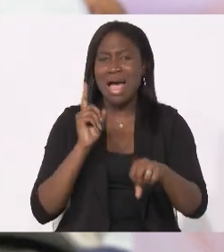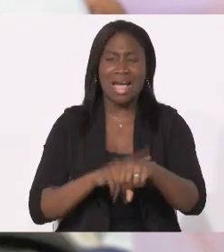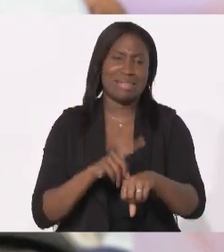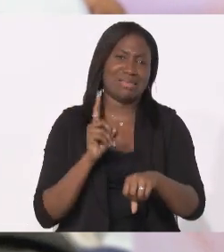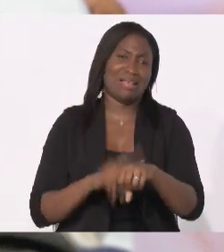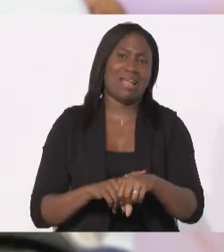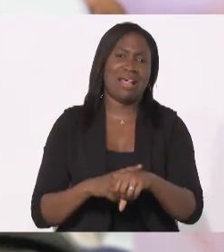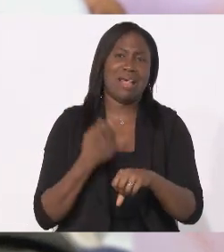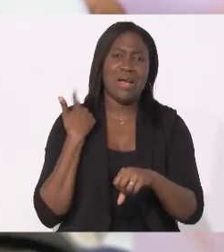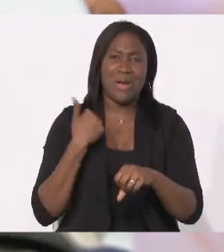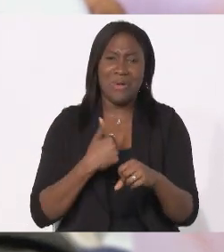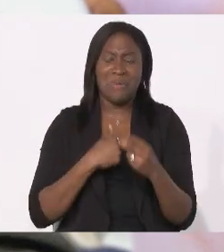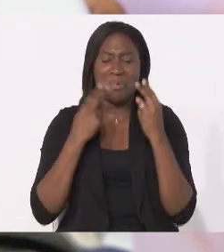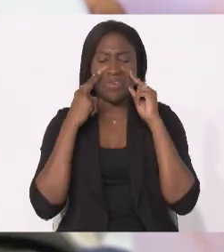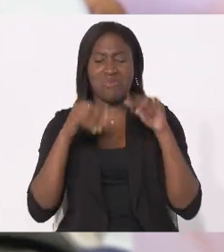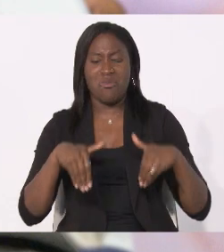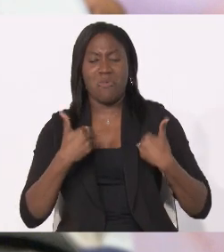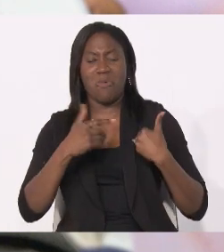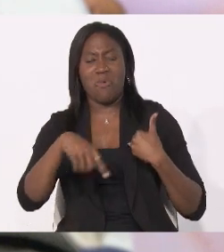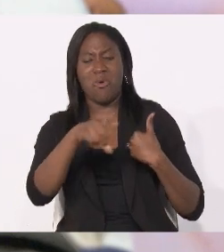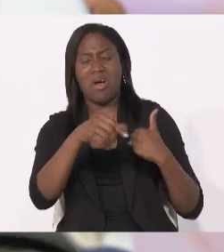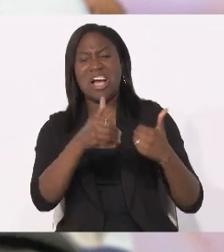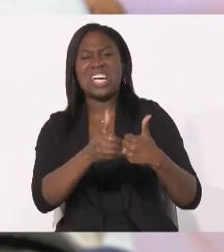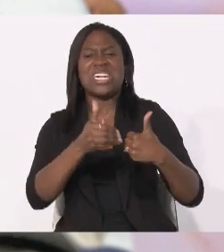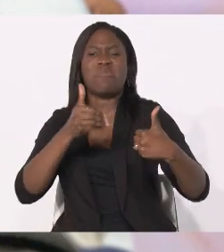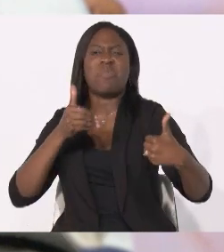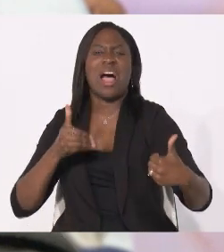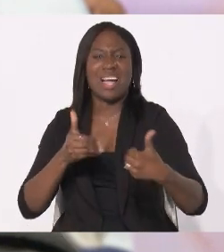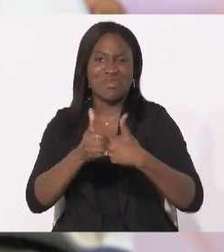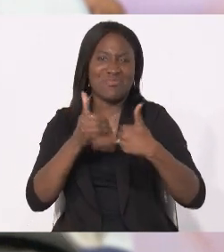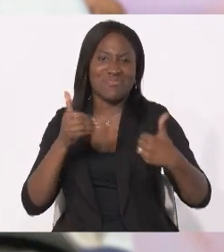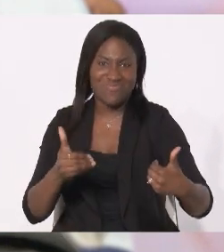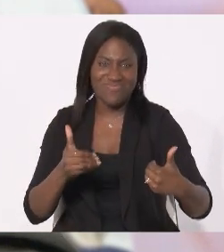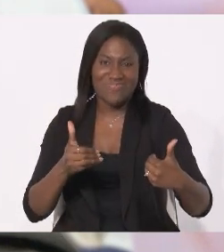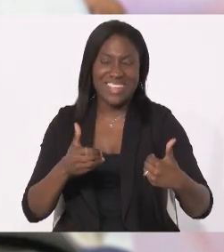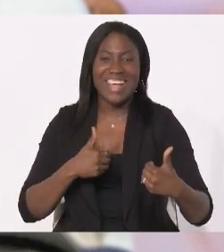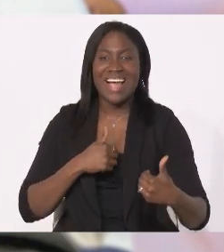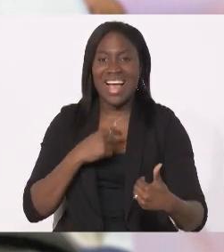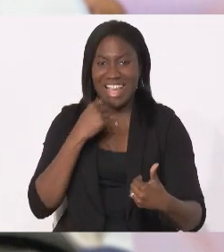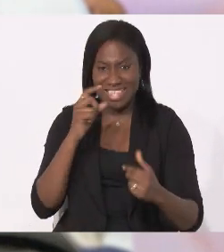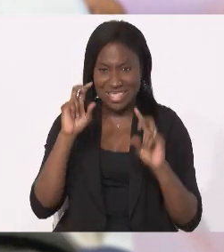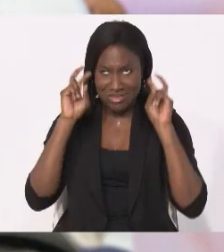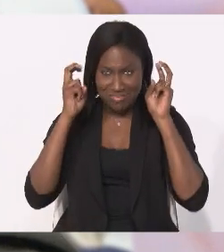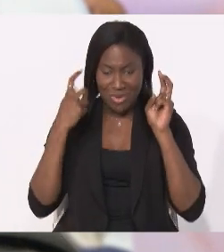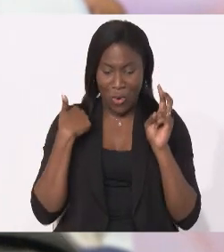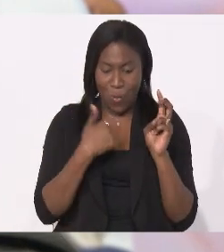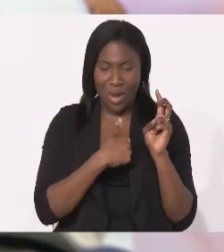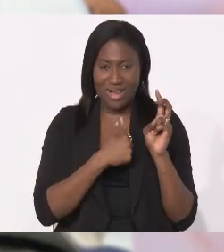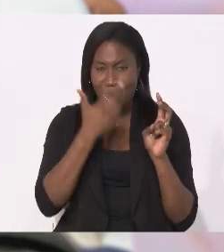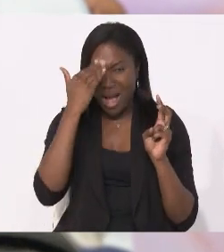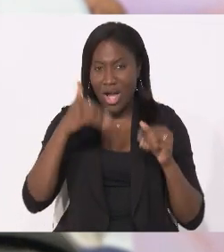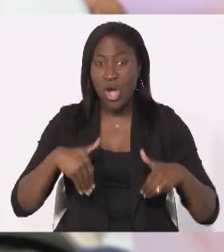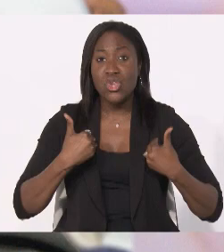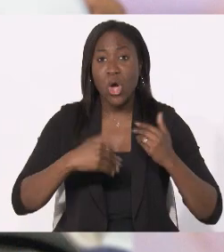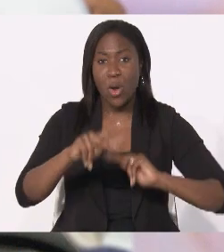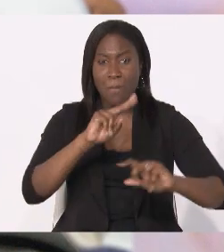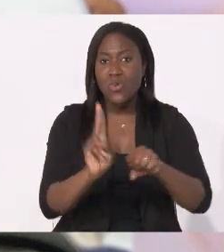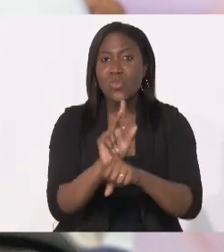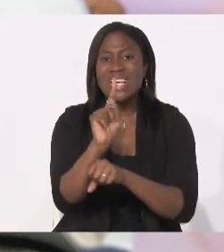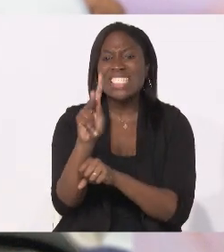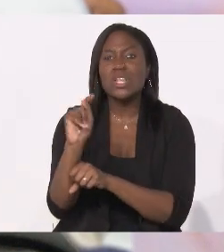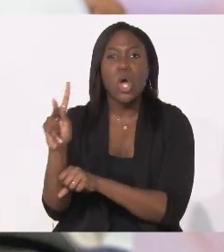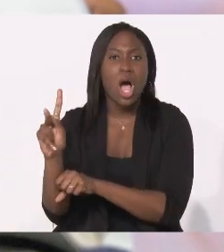sit separate and apart from the younger generation. And I say we very loosely because the younger generation, they utilize TikTok,